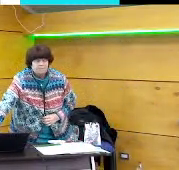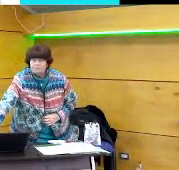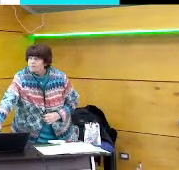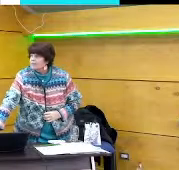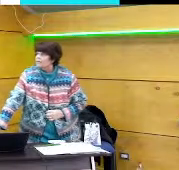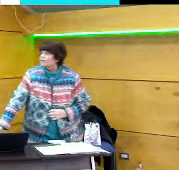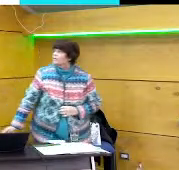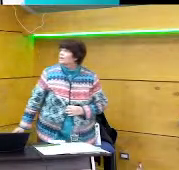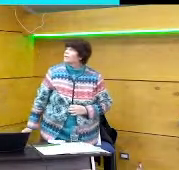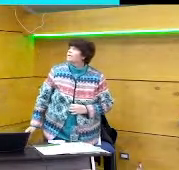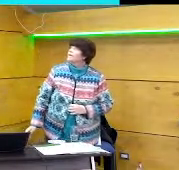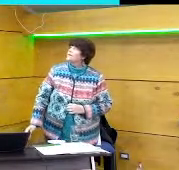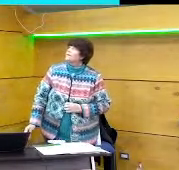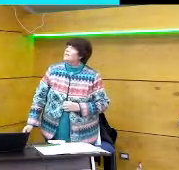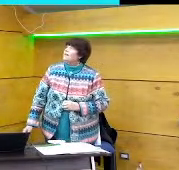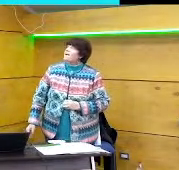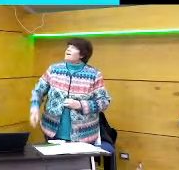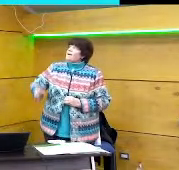separately.